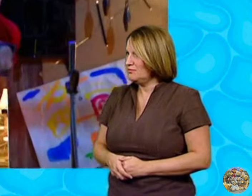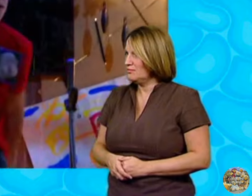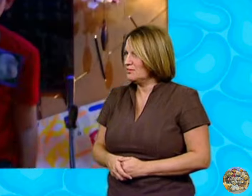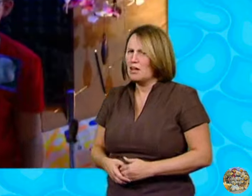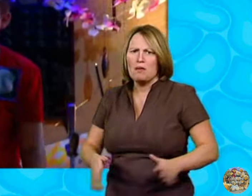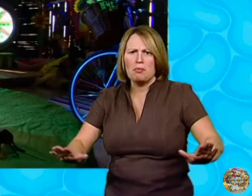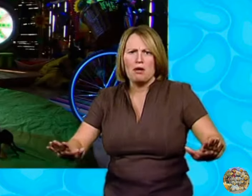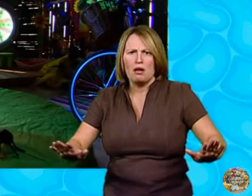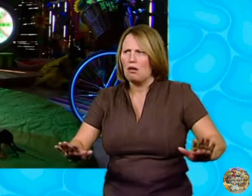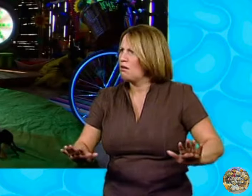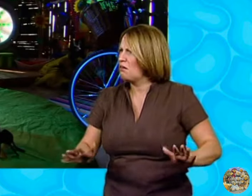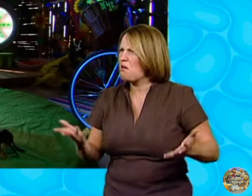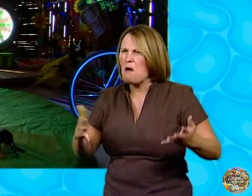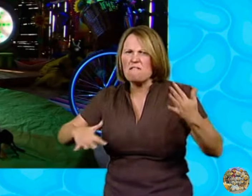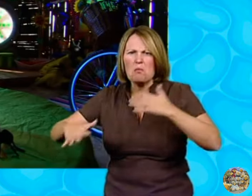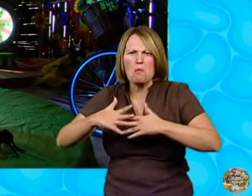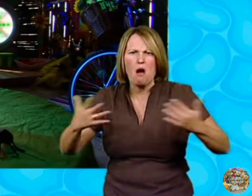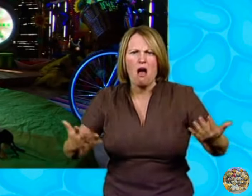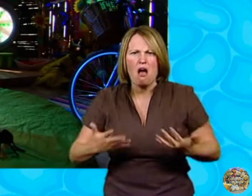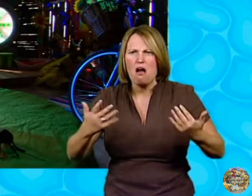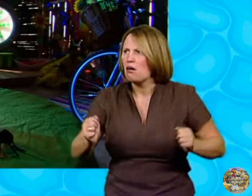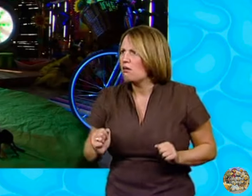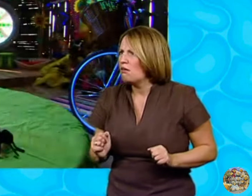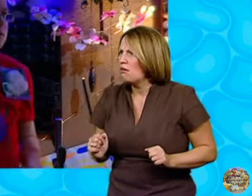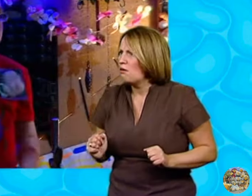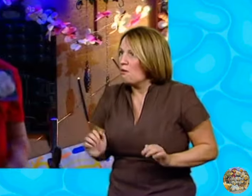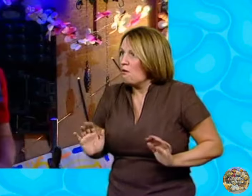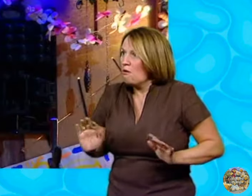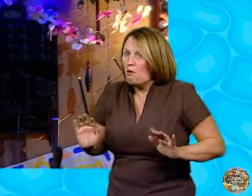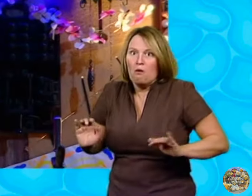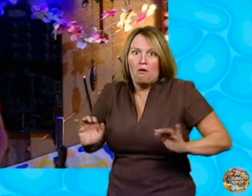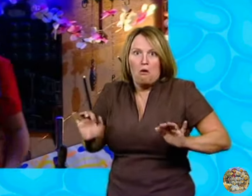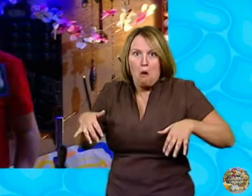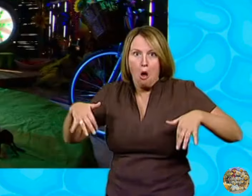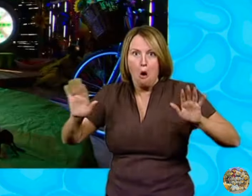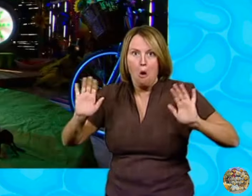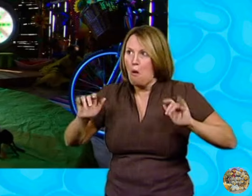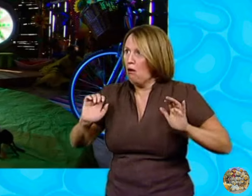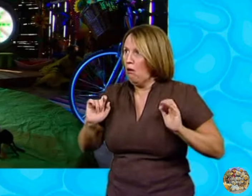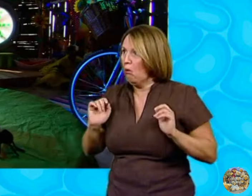Skipper? Where is everyone? Hello!